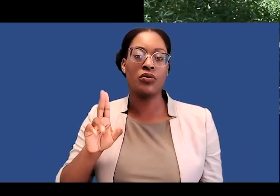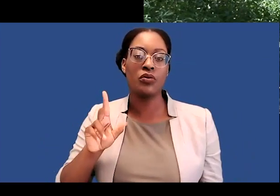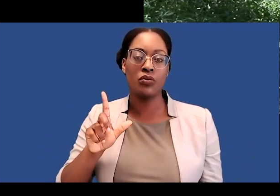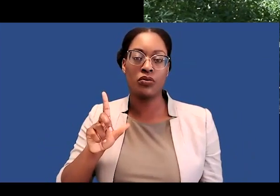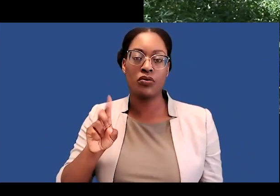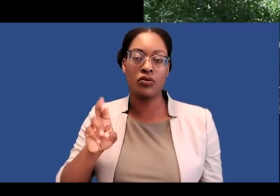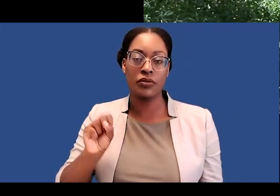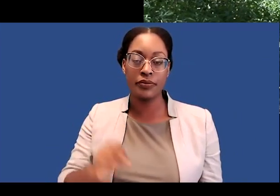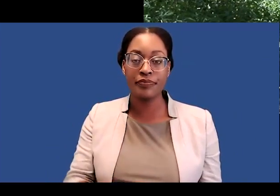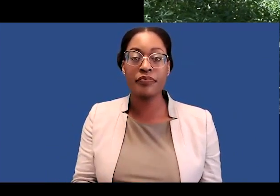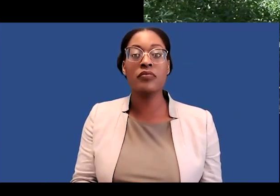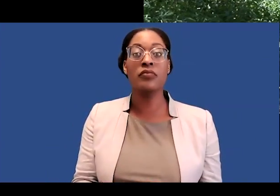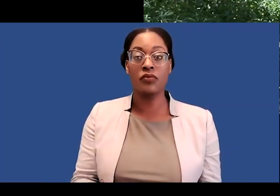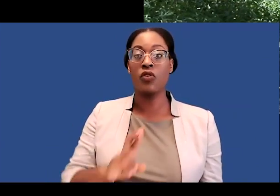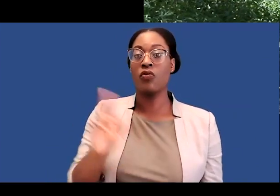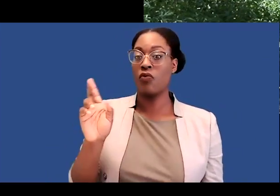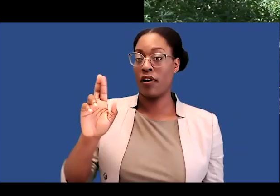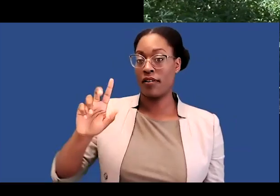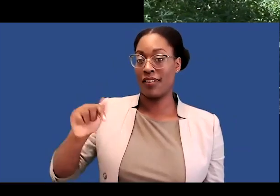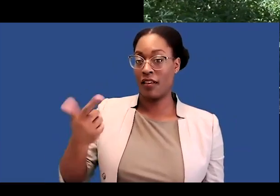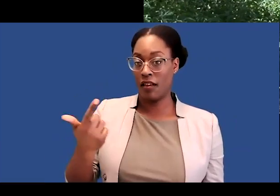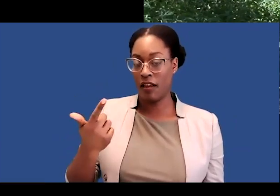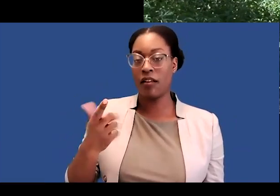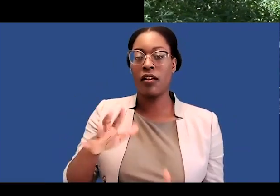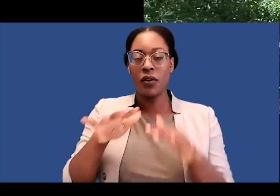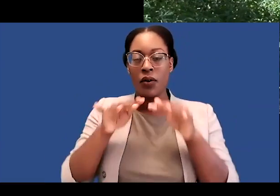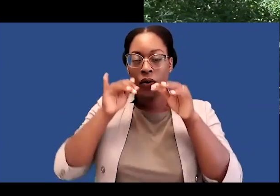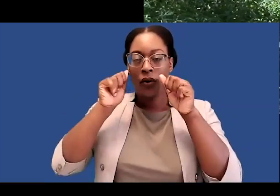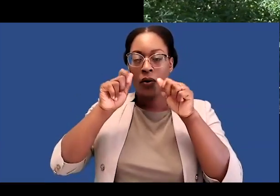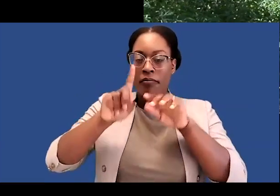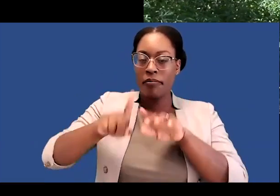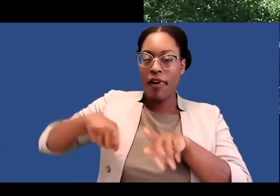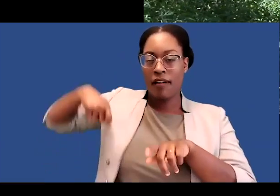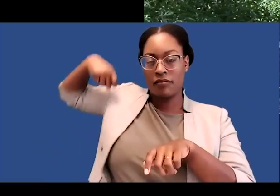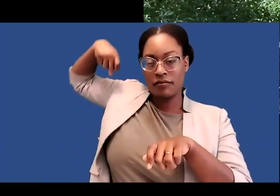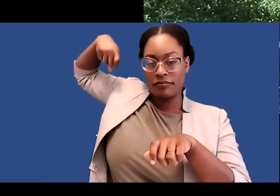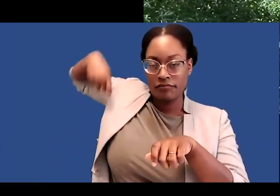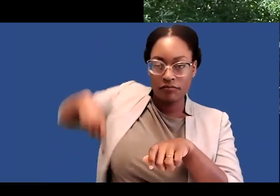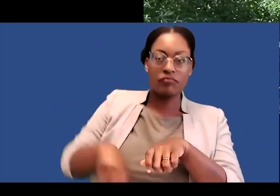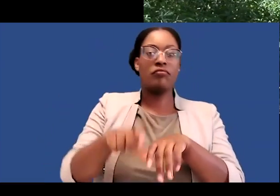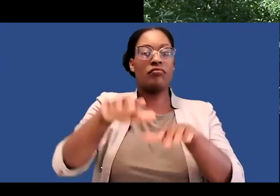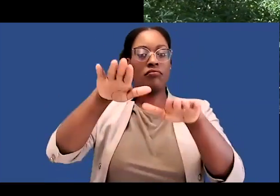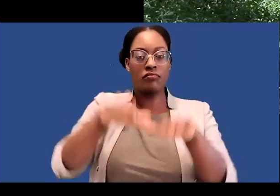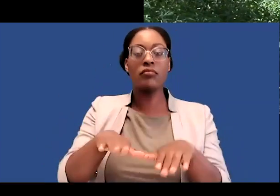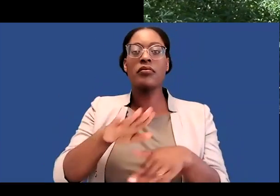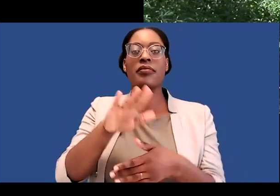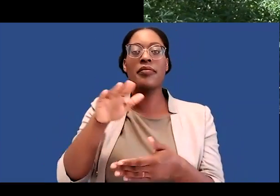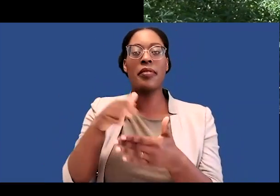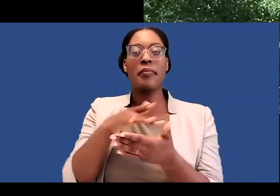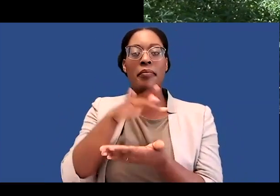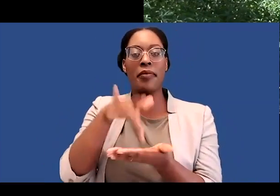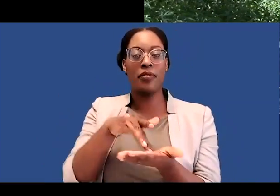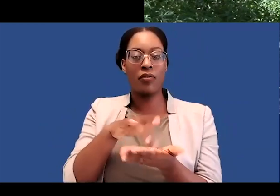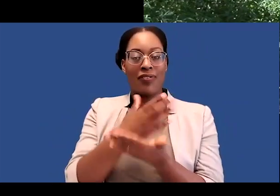Now inhale the right leg back, then forward. Drop that foot between the hands and come up